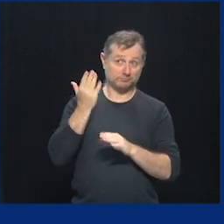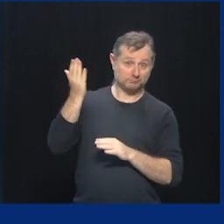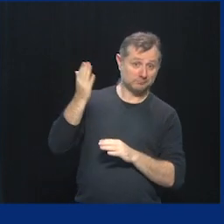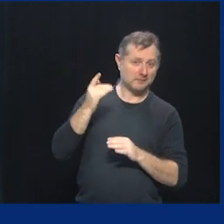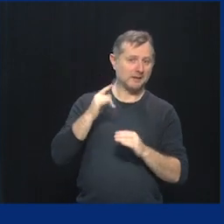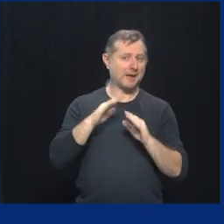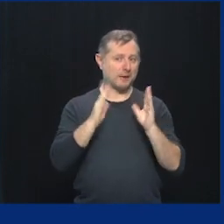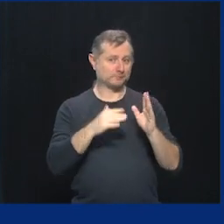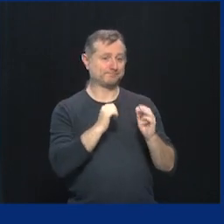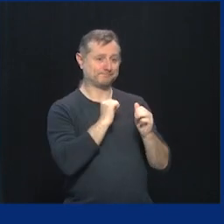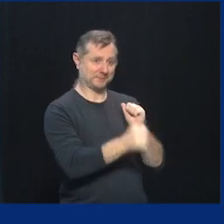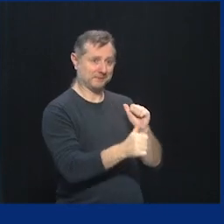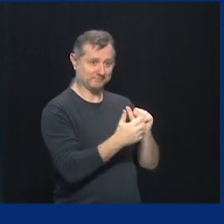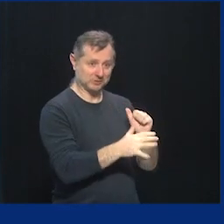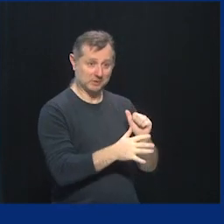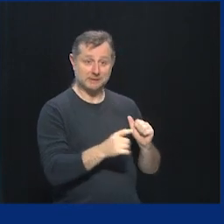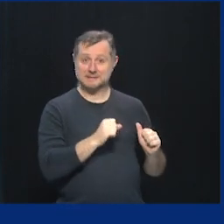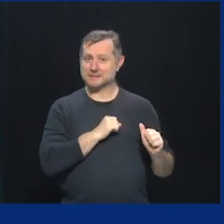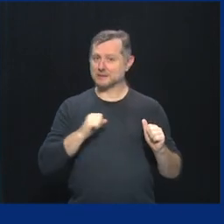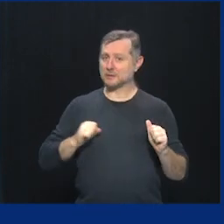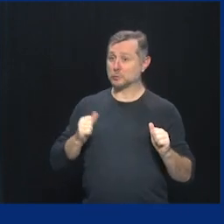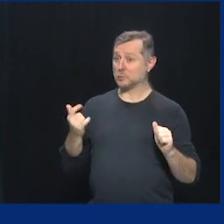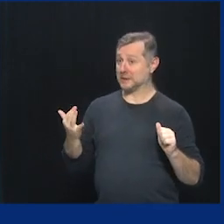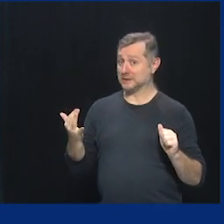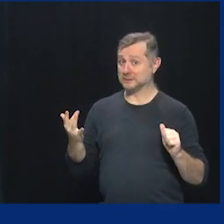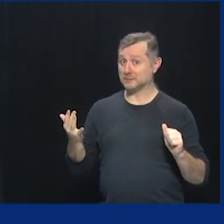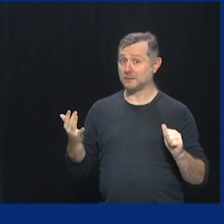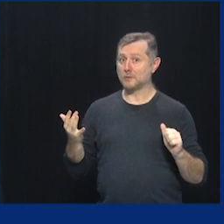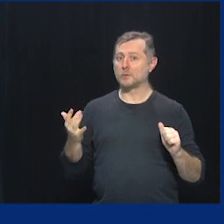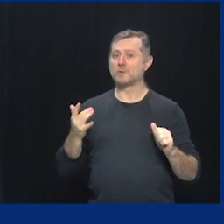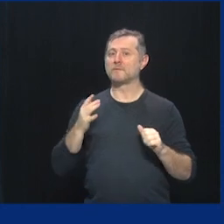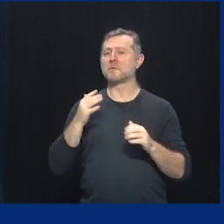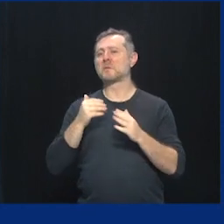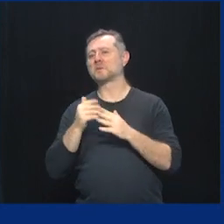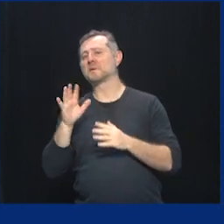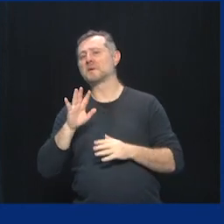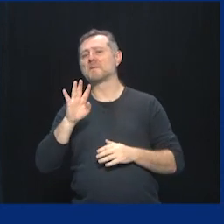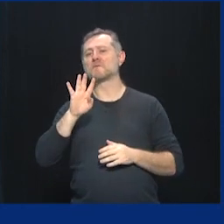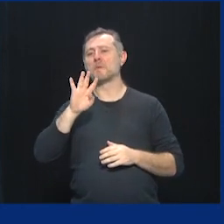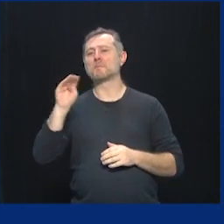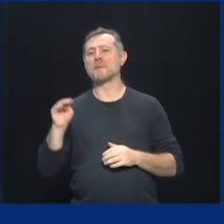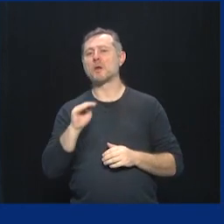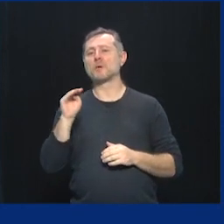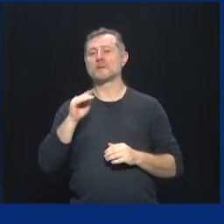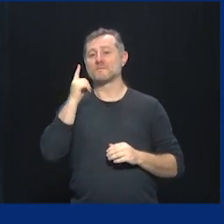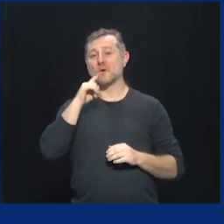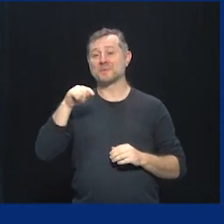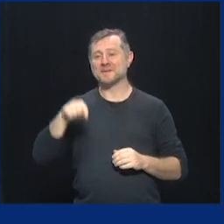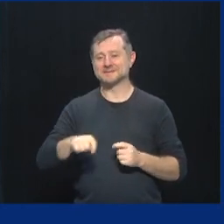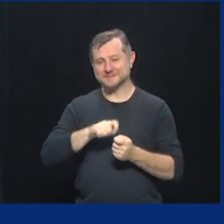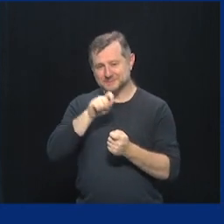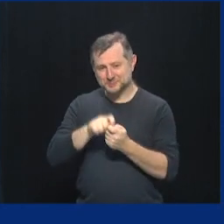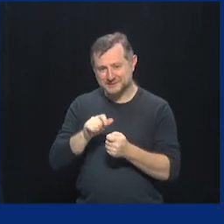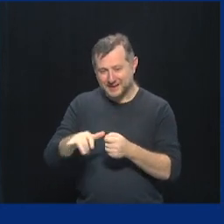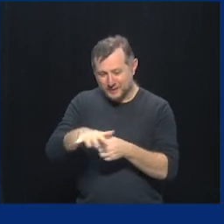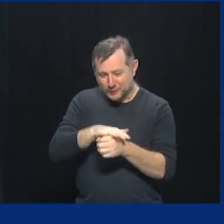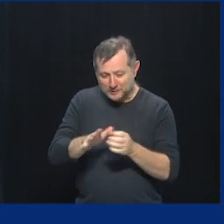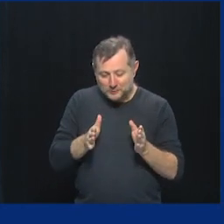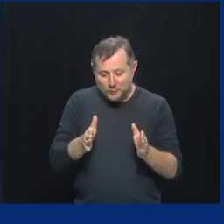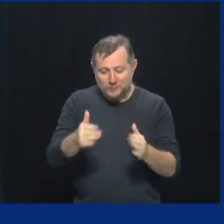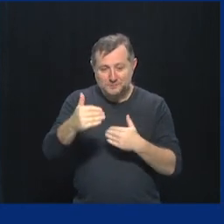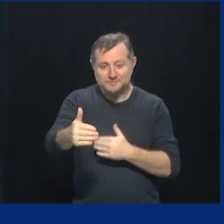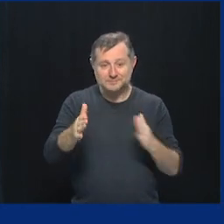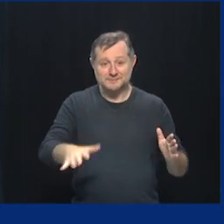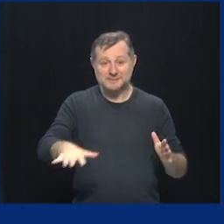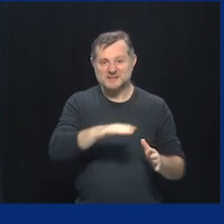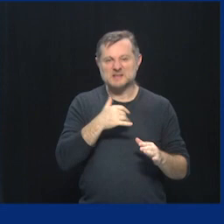bill for some close to $4 million just for blocks like these to improve the infrastructure and to